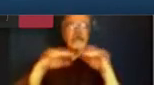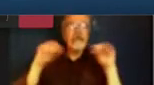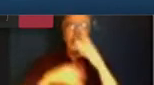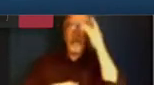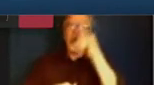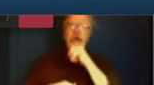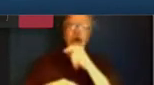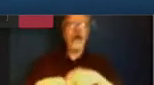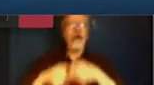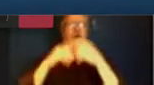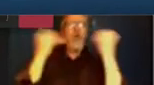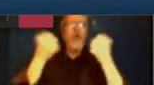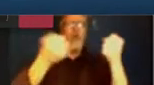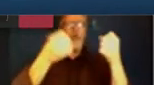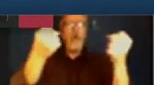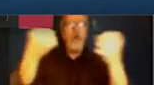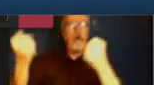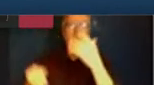Well,